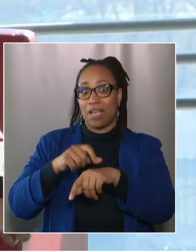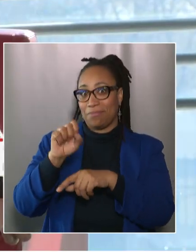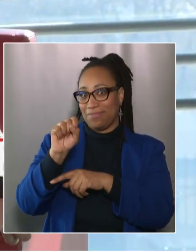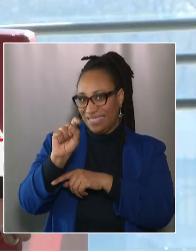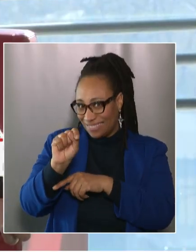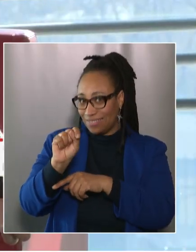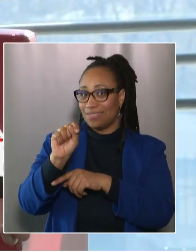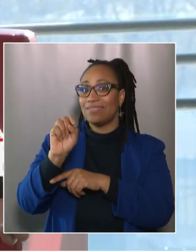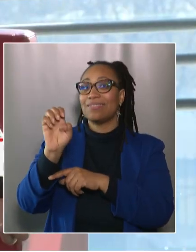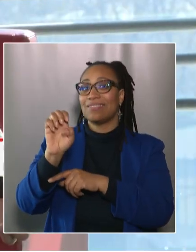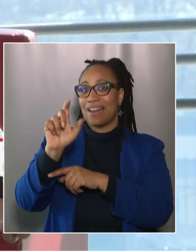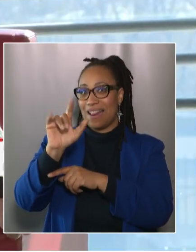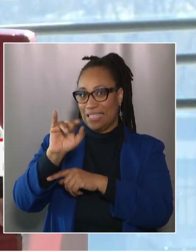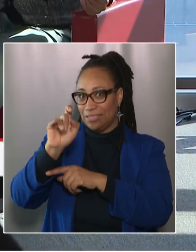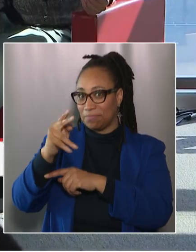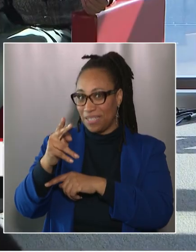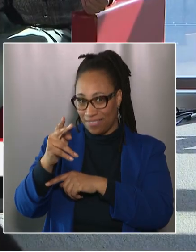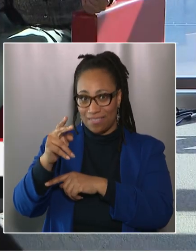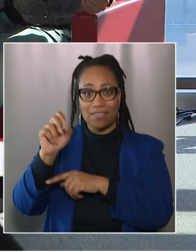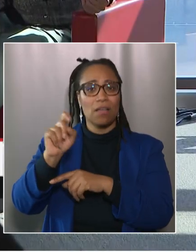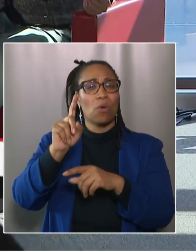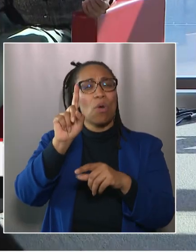amazing.